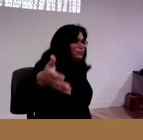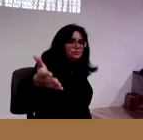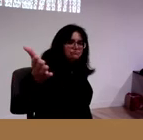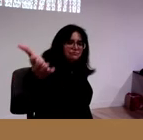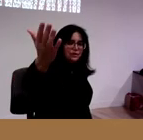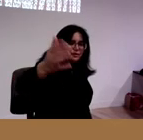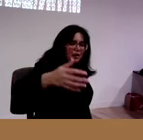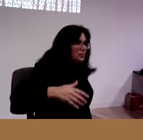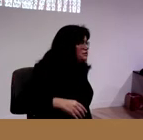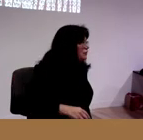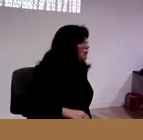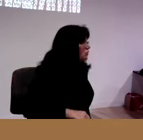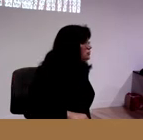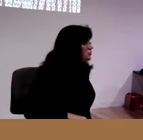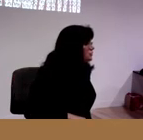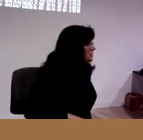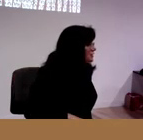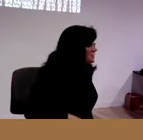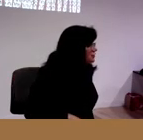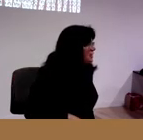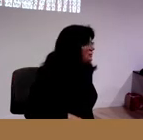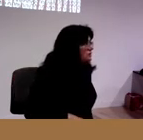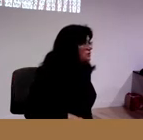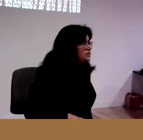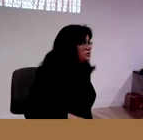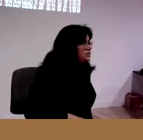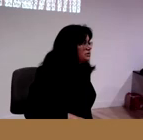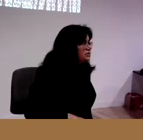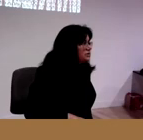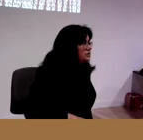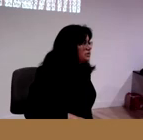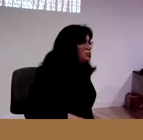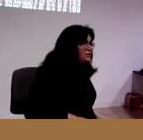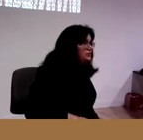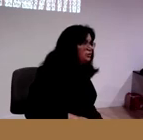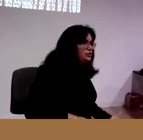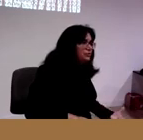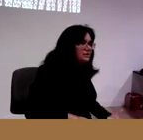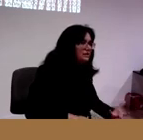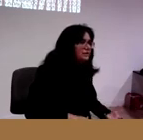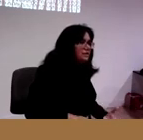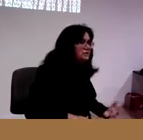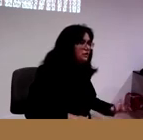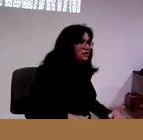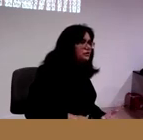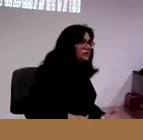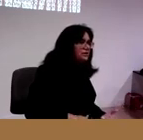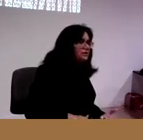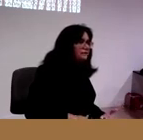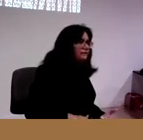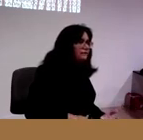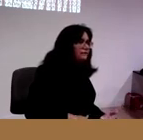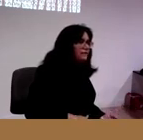Aboriginal people, you know, holding different roles, we still have culture. We need to also be the advocates for